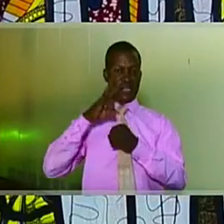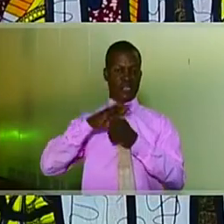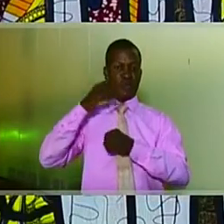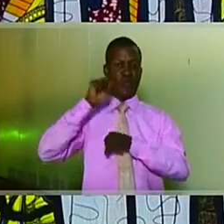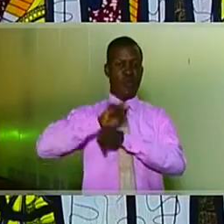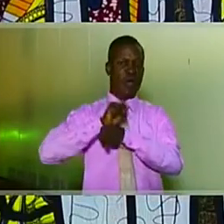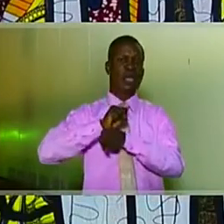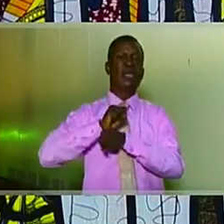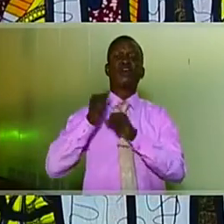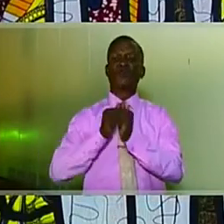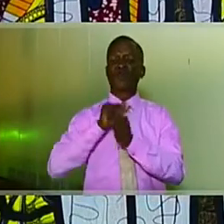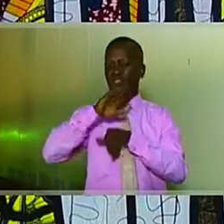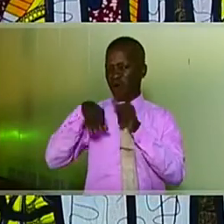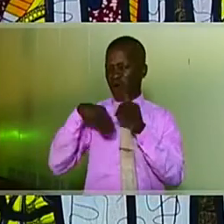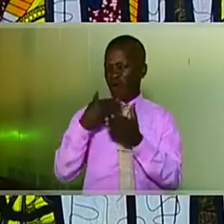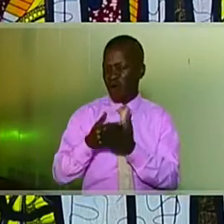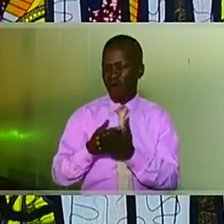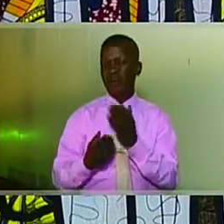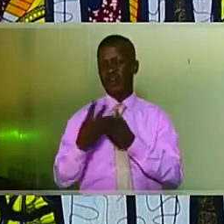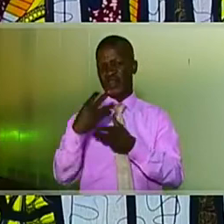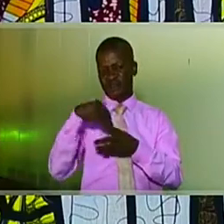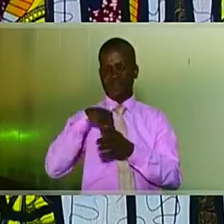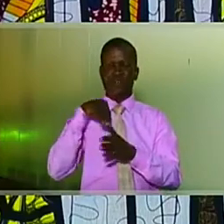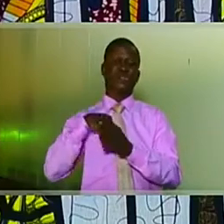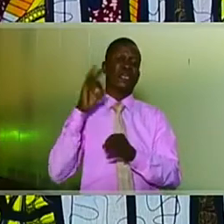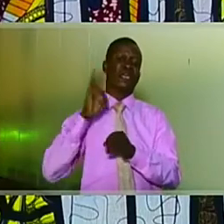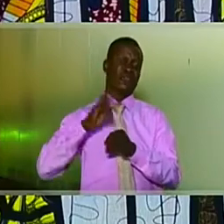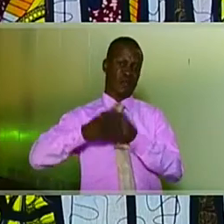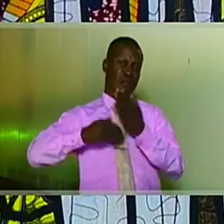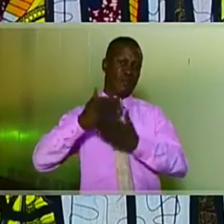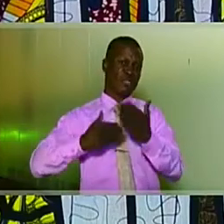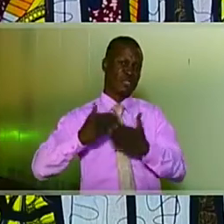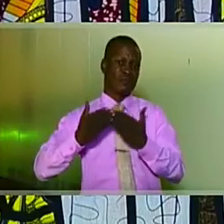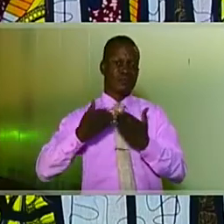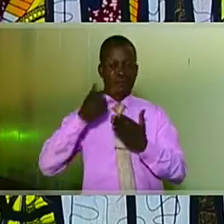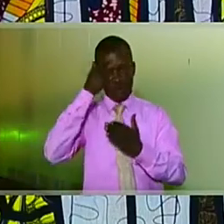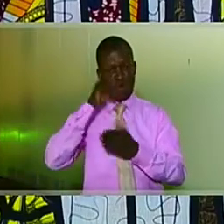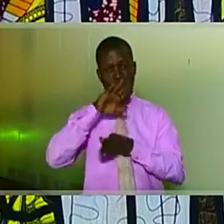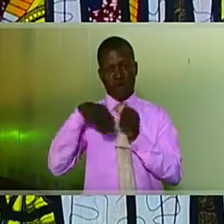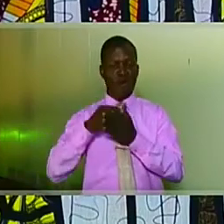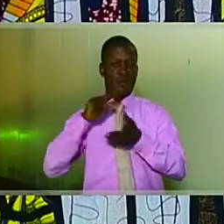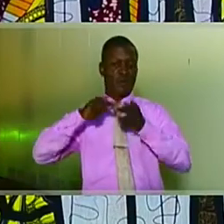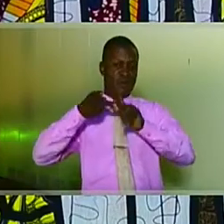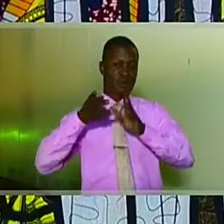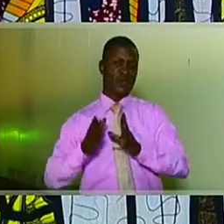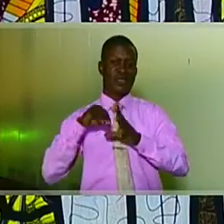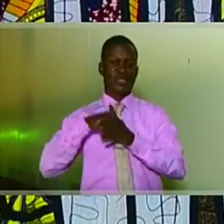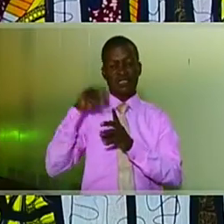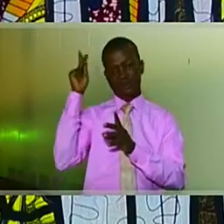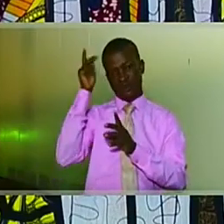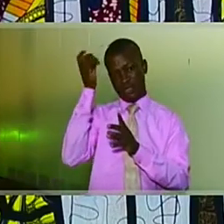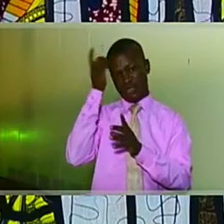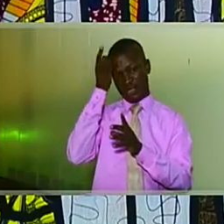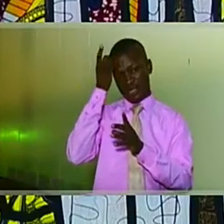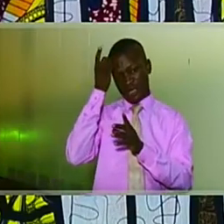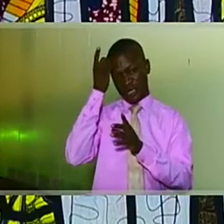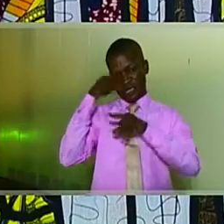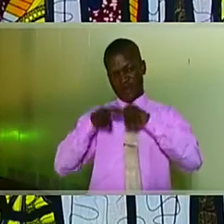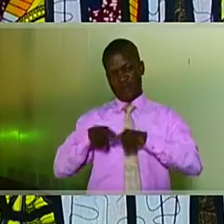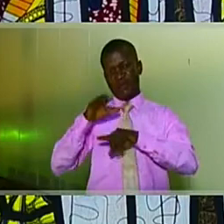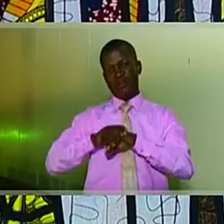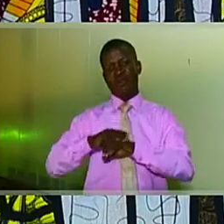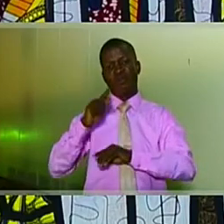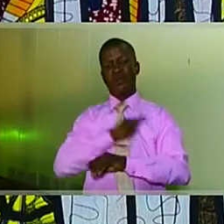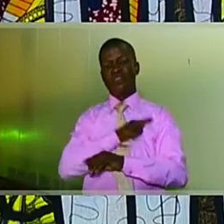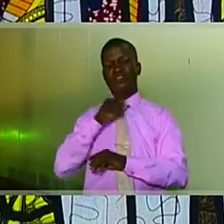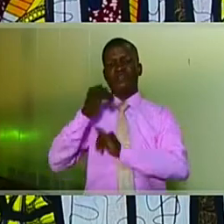all the actors of the electoral process. Because the strength of any country's democracy depends on the quality of its electoral process and on